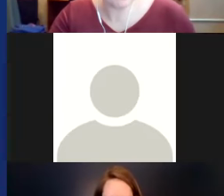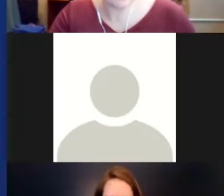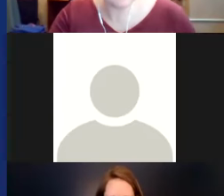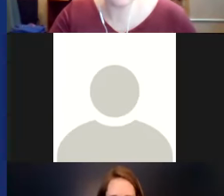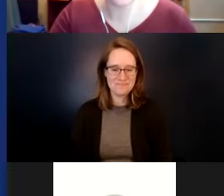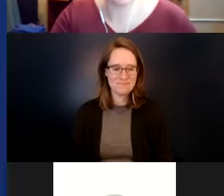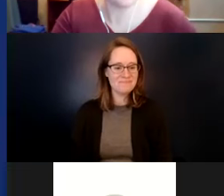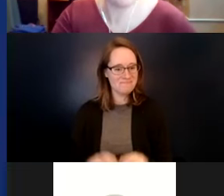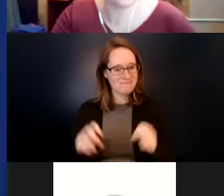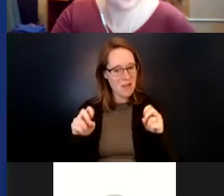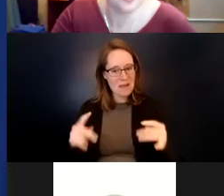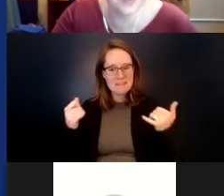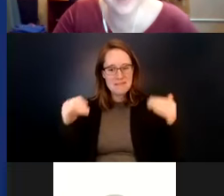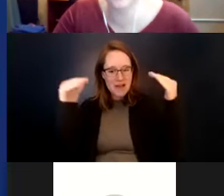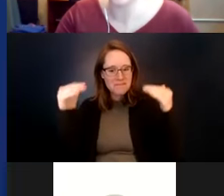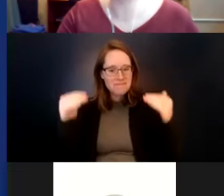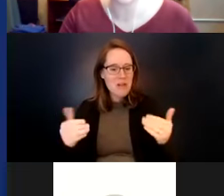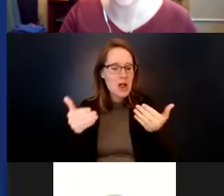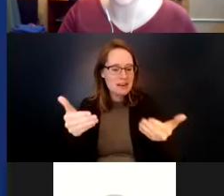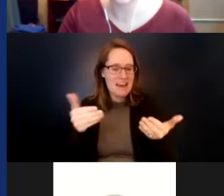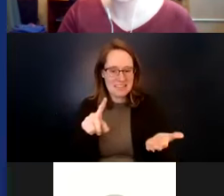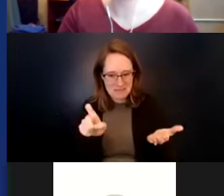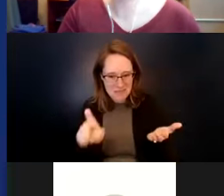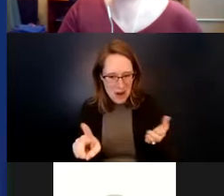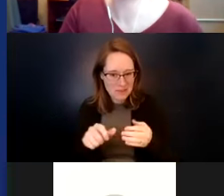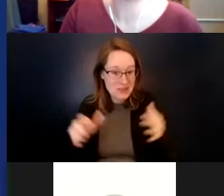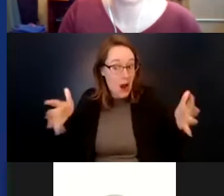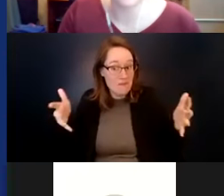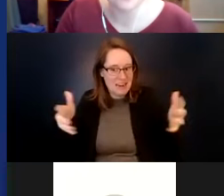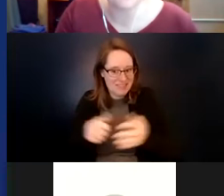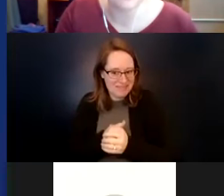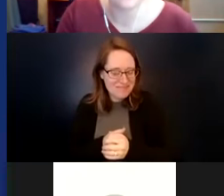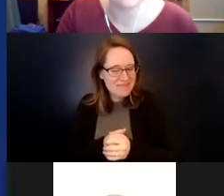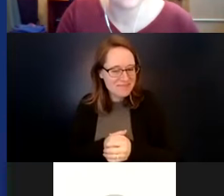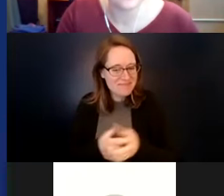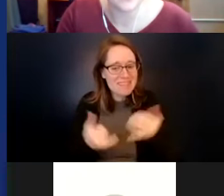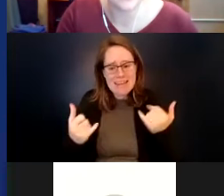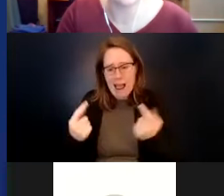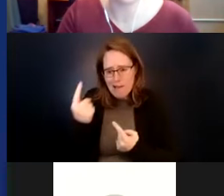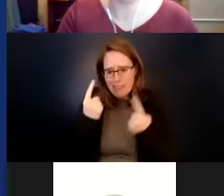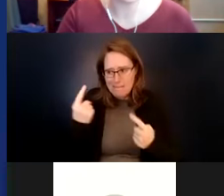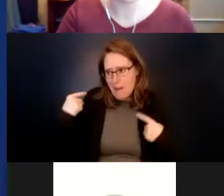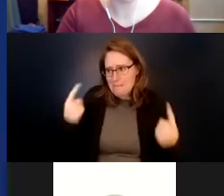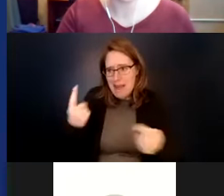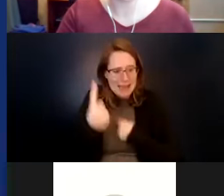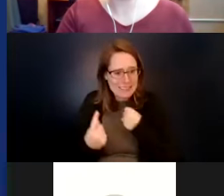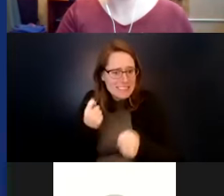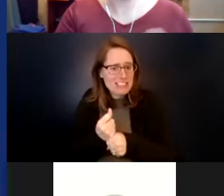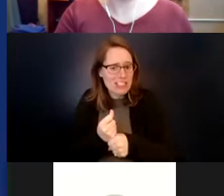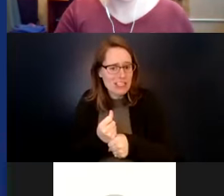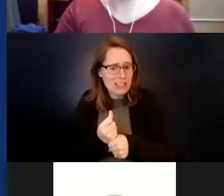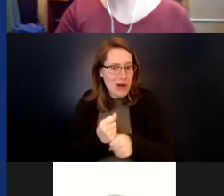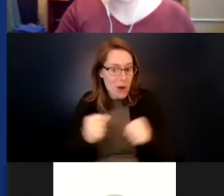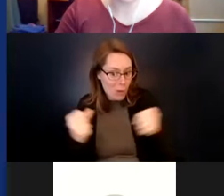And with that, we move on to prompt 2 already. As we think about the past year and the winter we